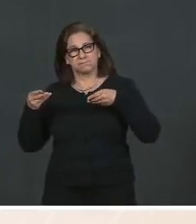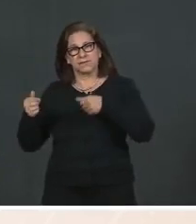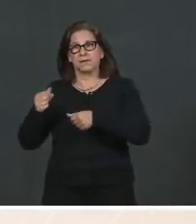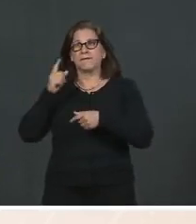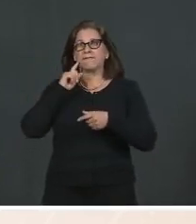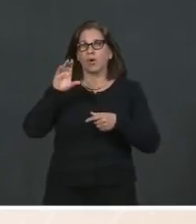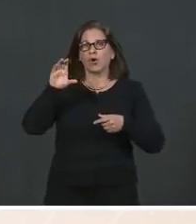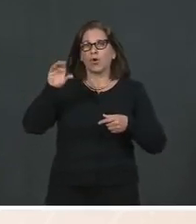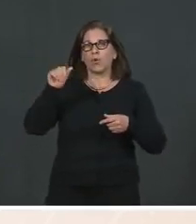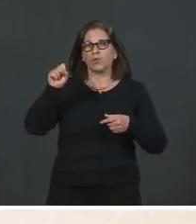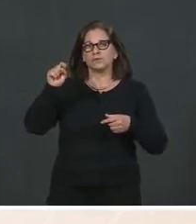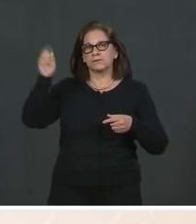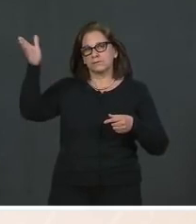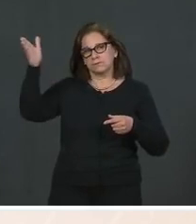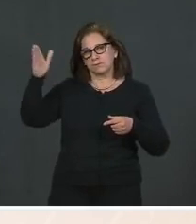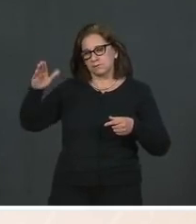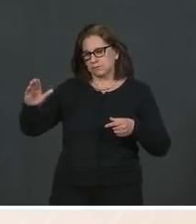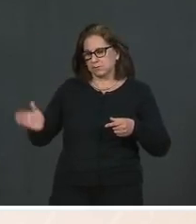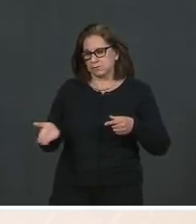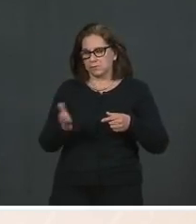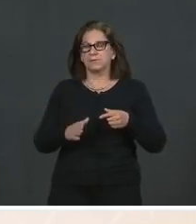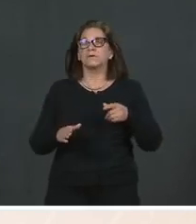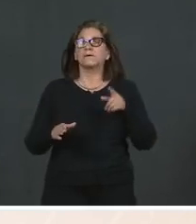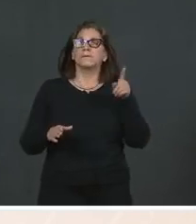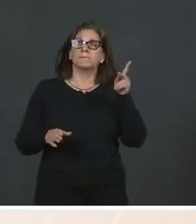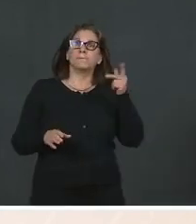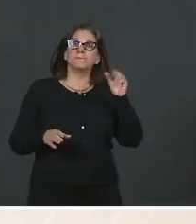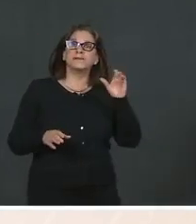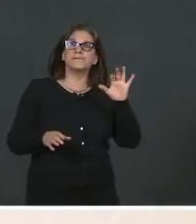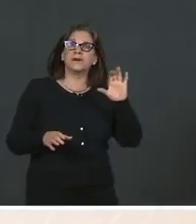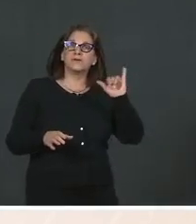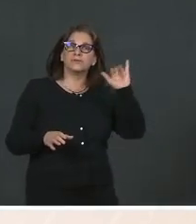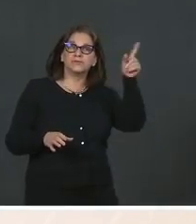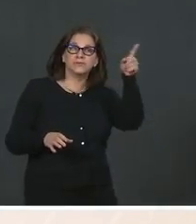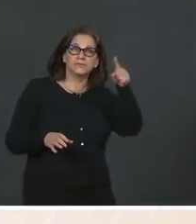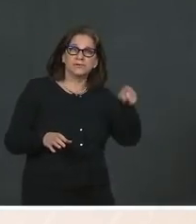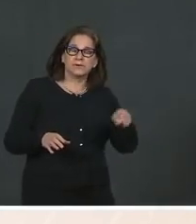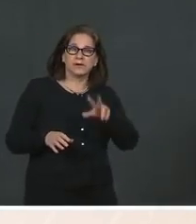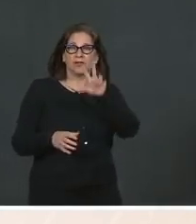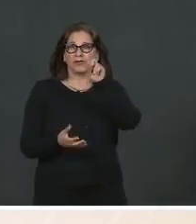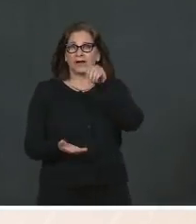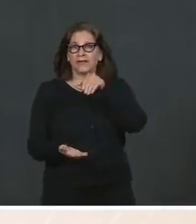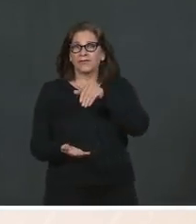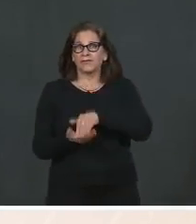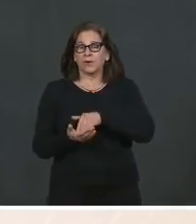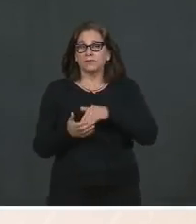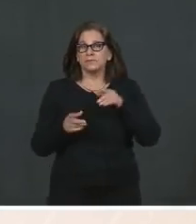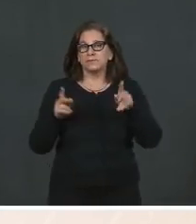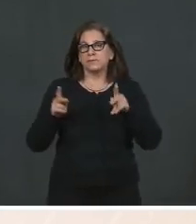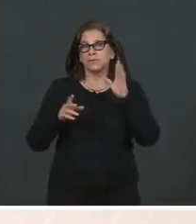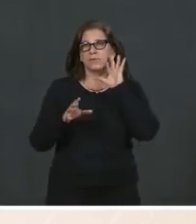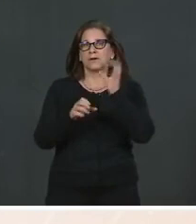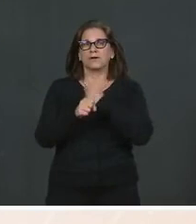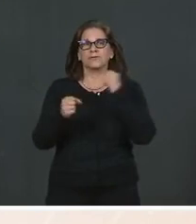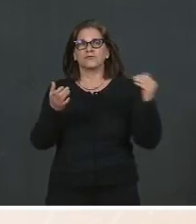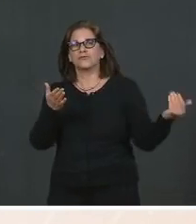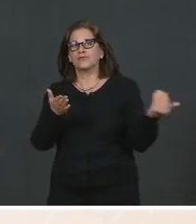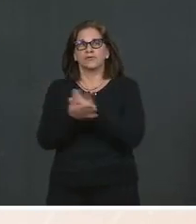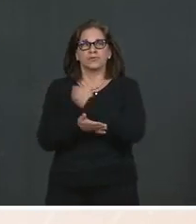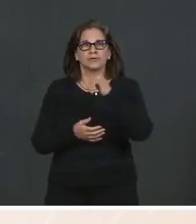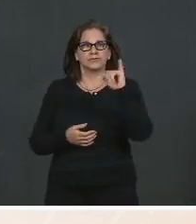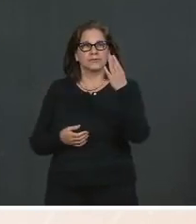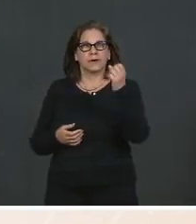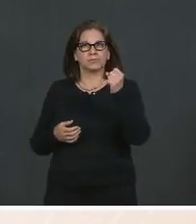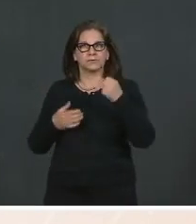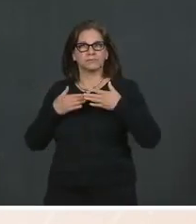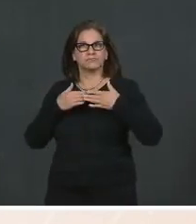union jobs, with more than 44,000 workers employed in offshore wind by 2030, and nearly 33,000 additional jobs